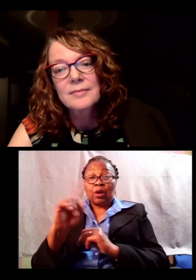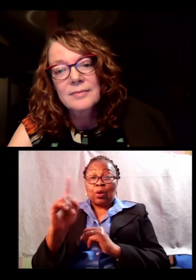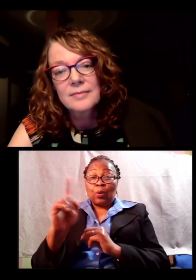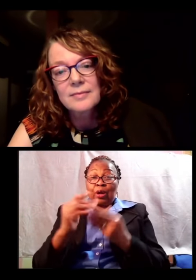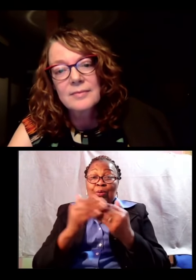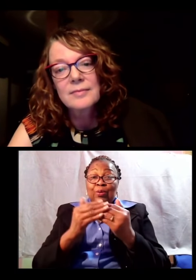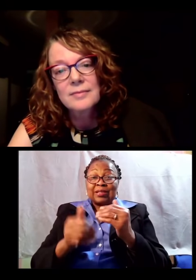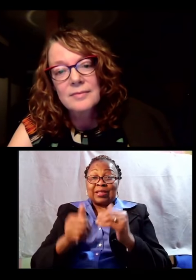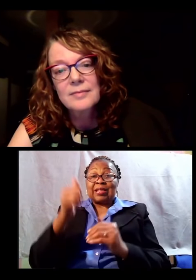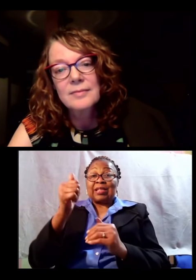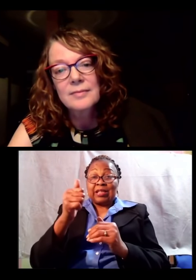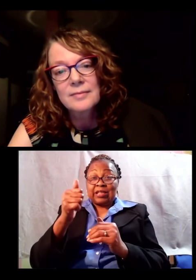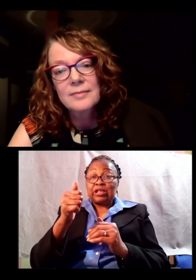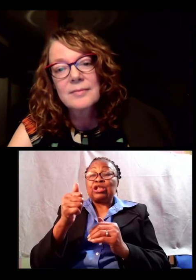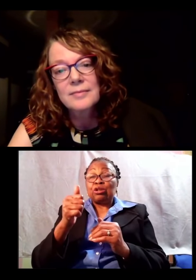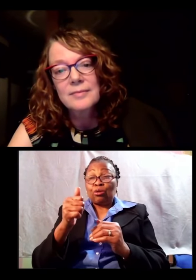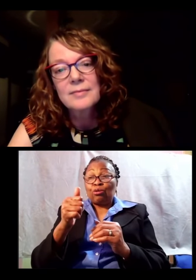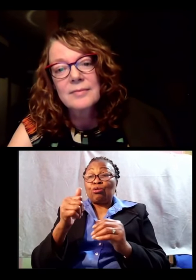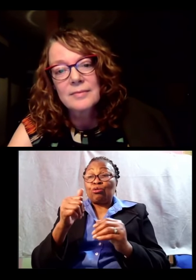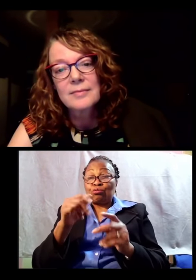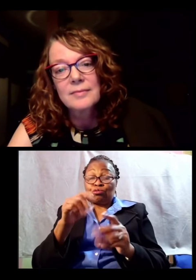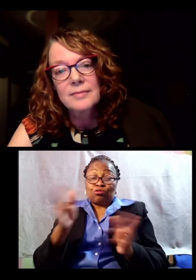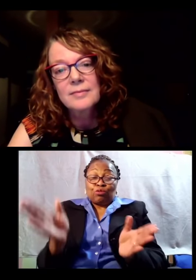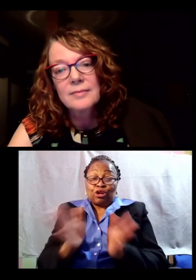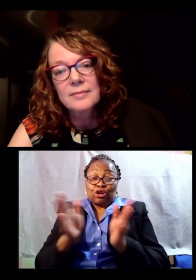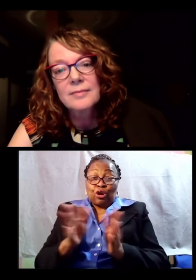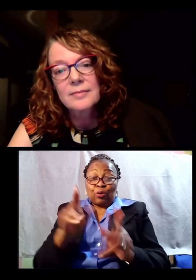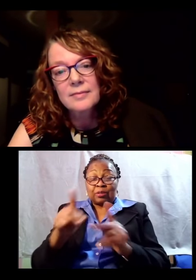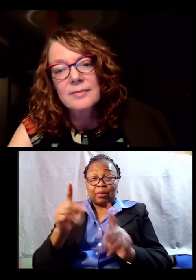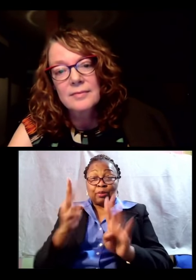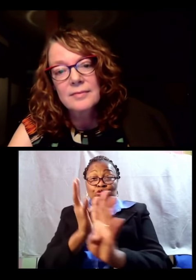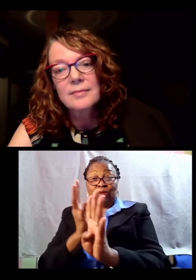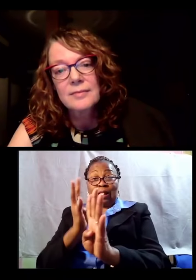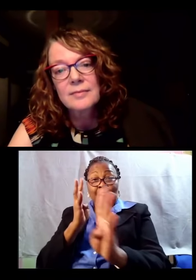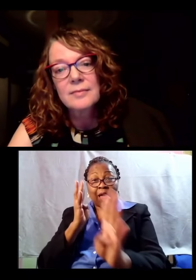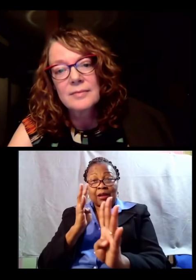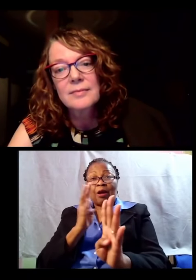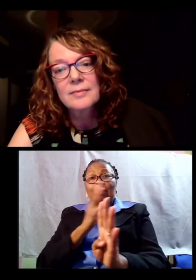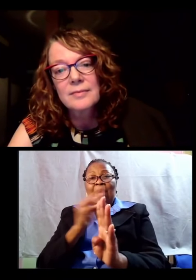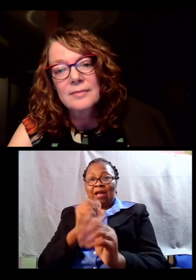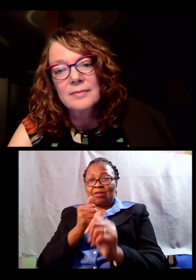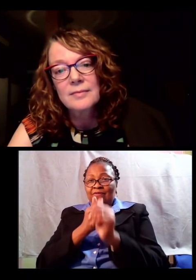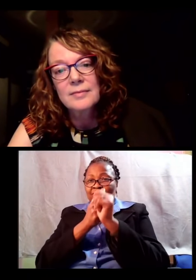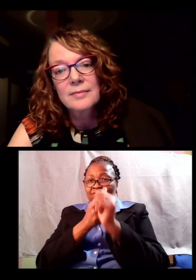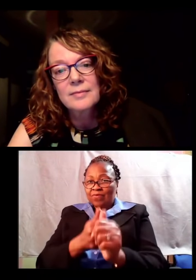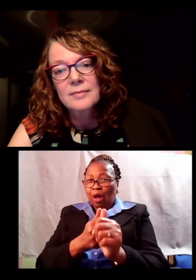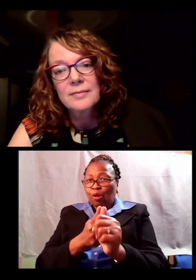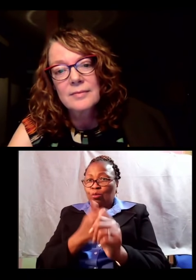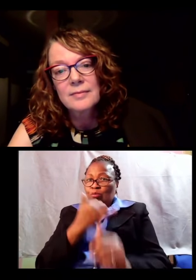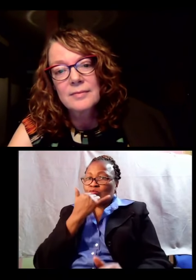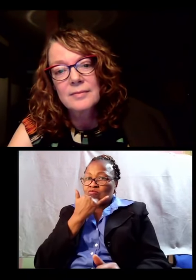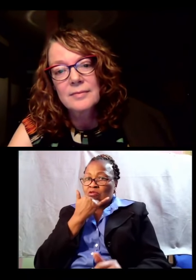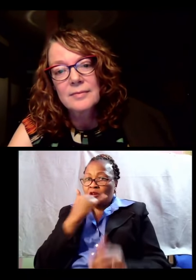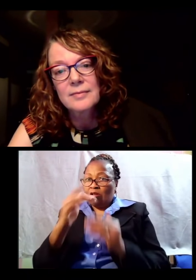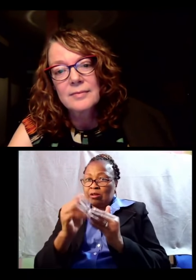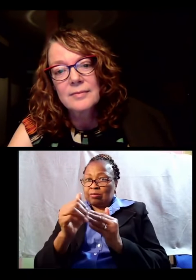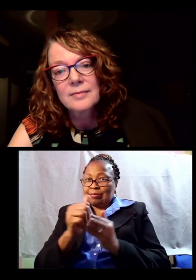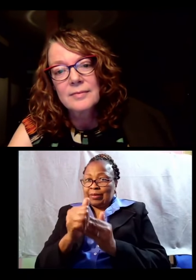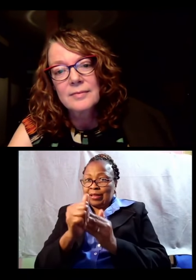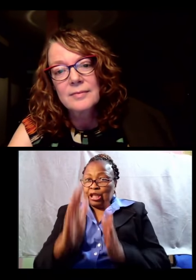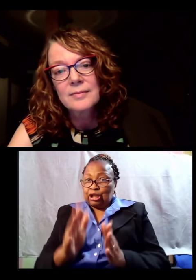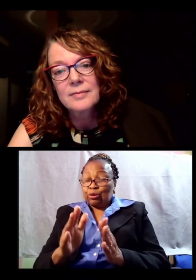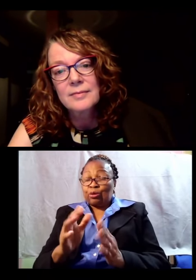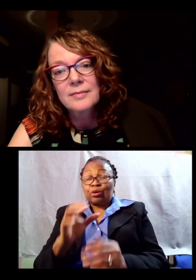easier to get people line up to line up and all do the same thing. So I was counting on